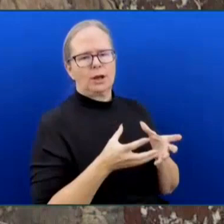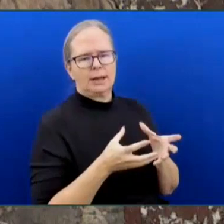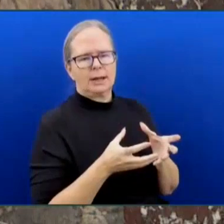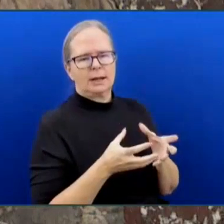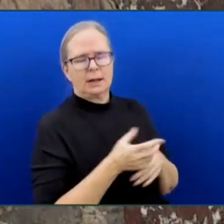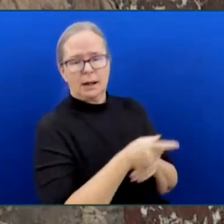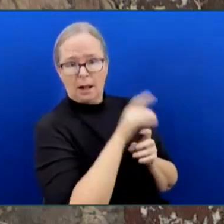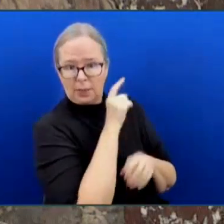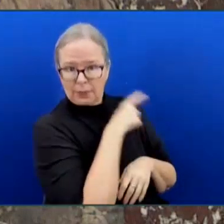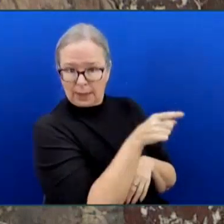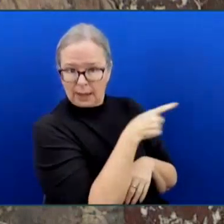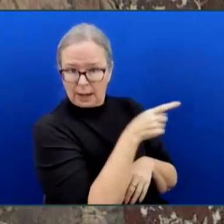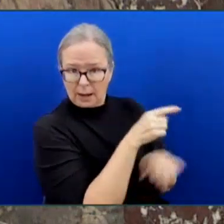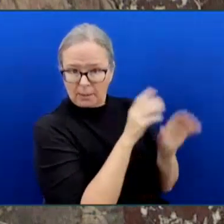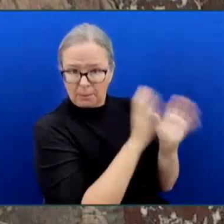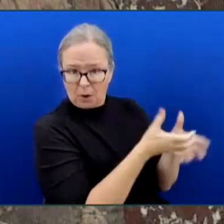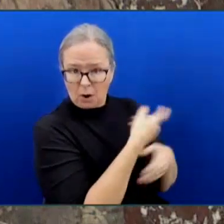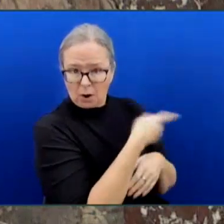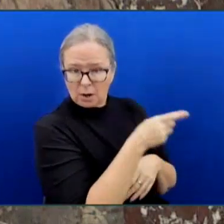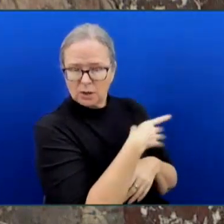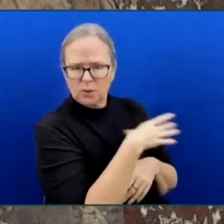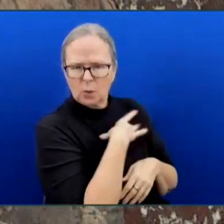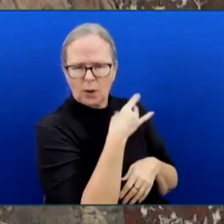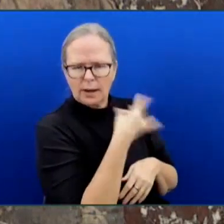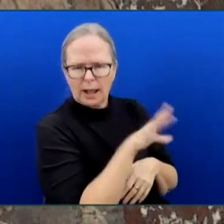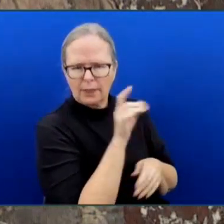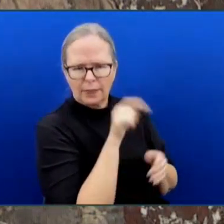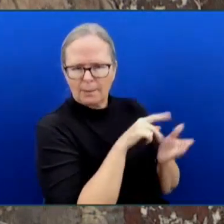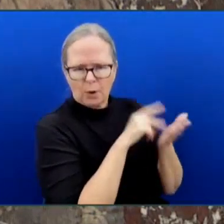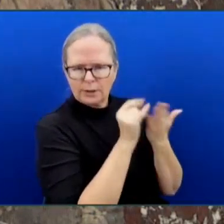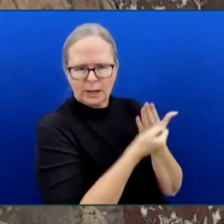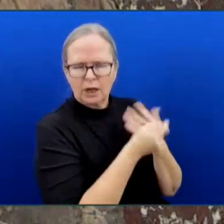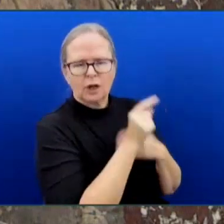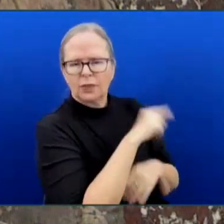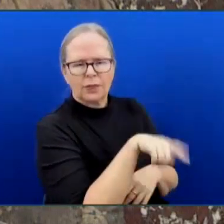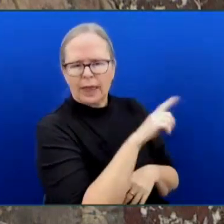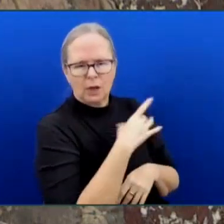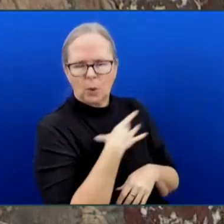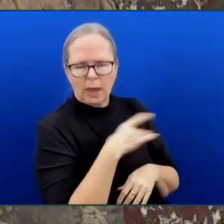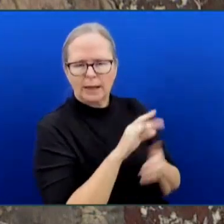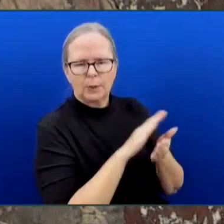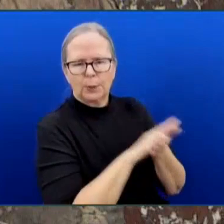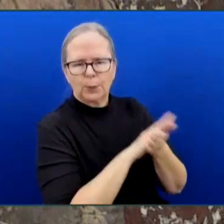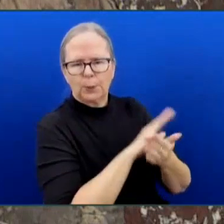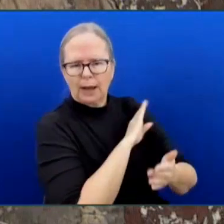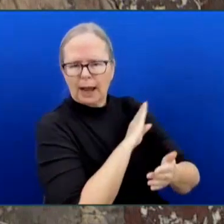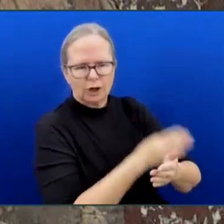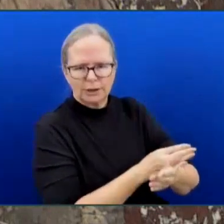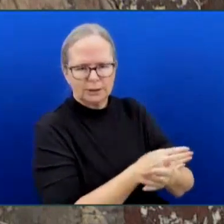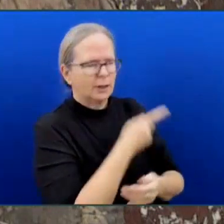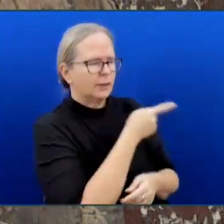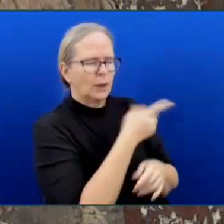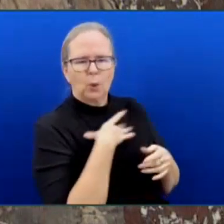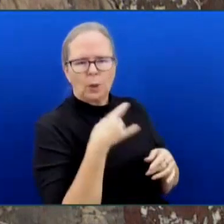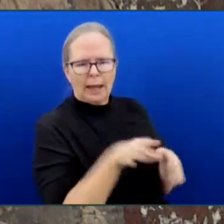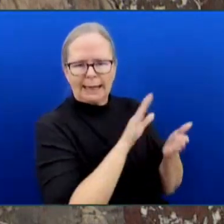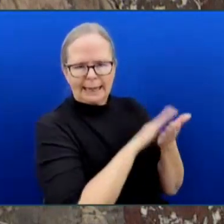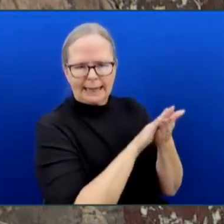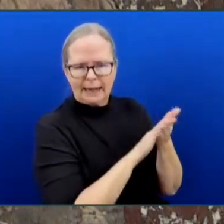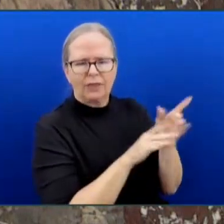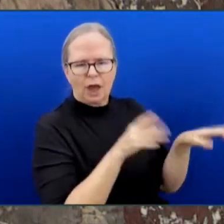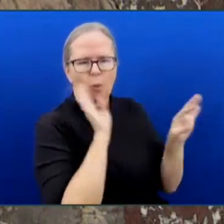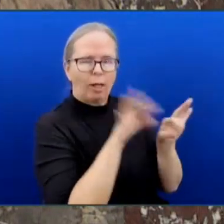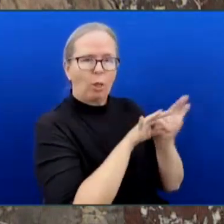this project. They don't like the clean diesel refinery. They don't like Clean BC. They rip it all up, and that's not a surprise to anybody.